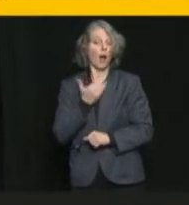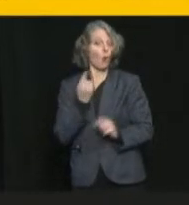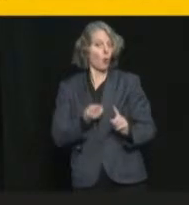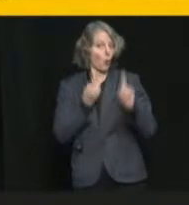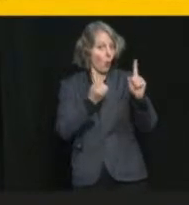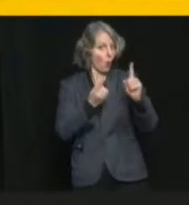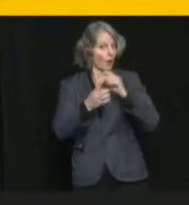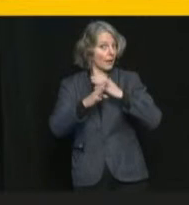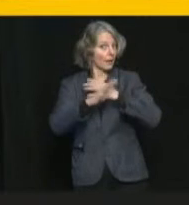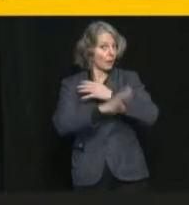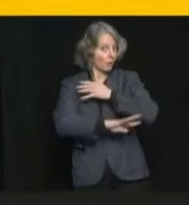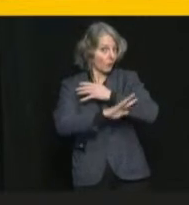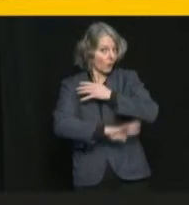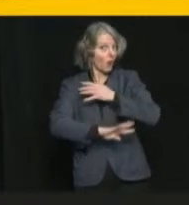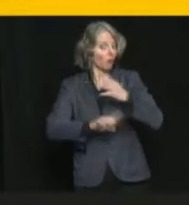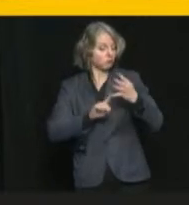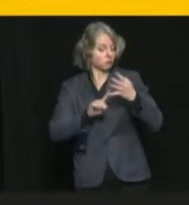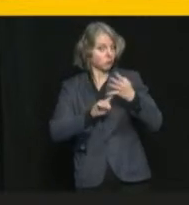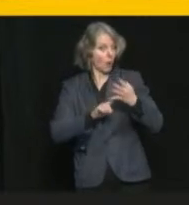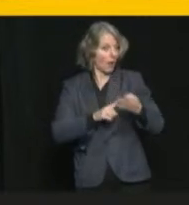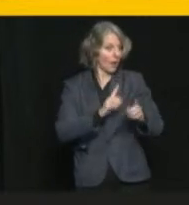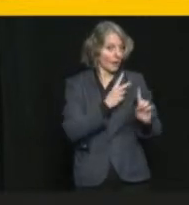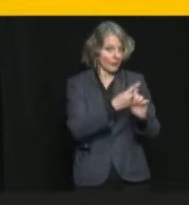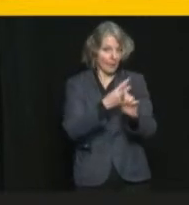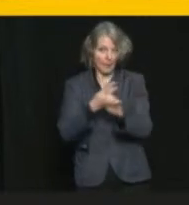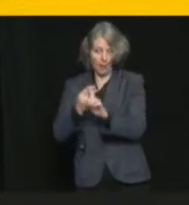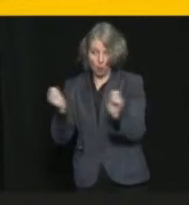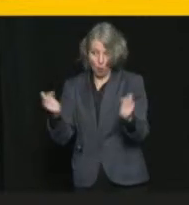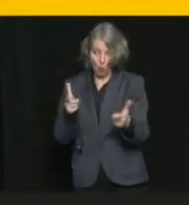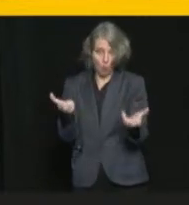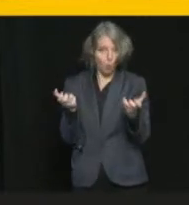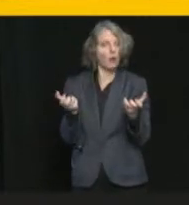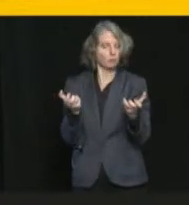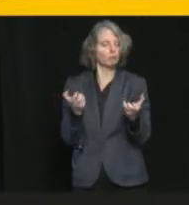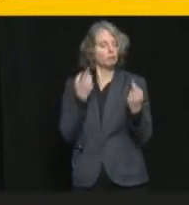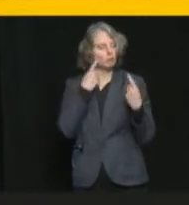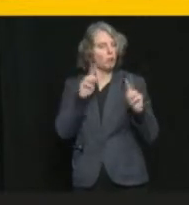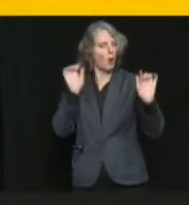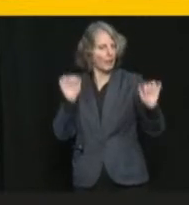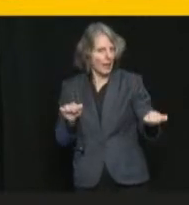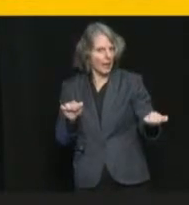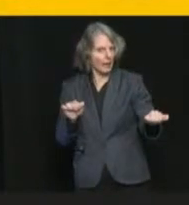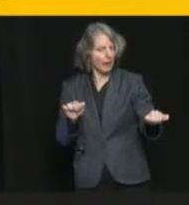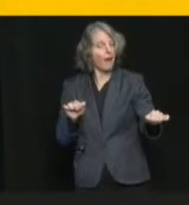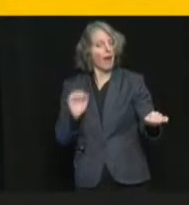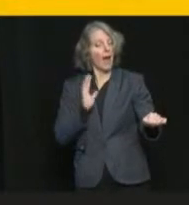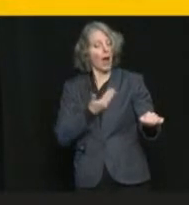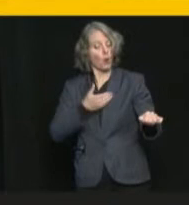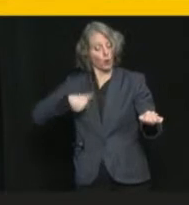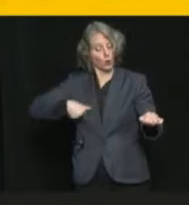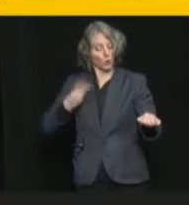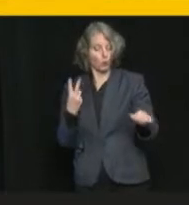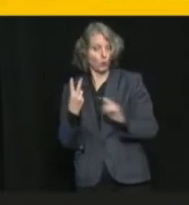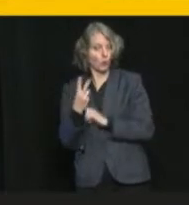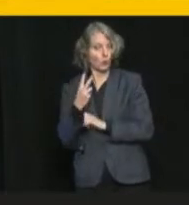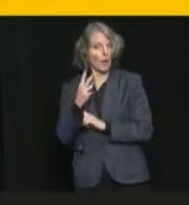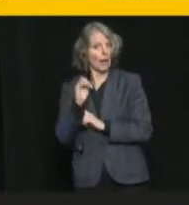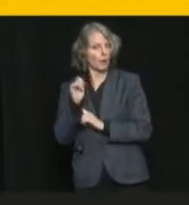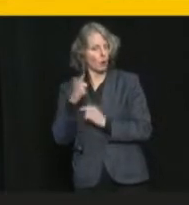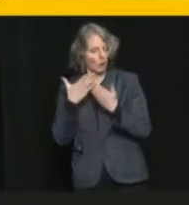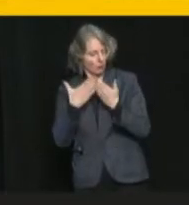also not change our second quarter goals. This is out of our control. However, we have to remember that this